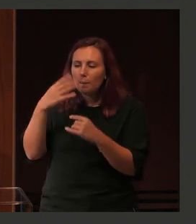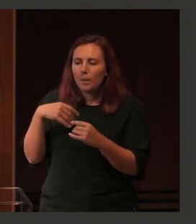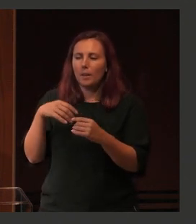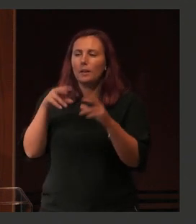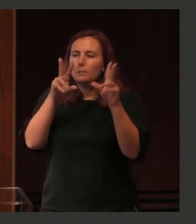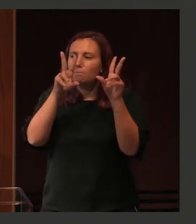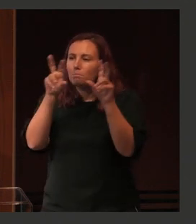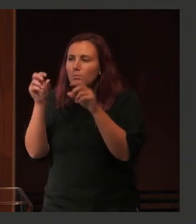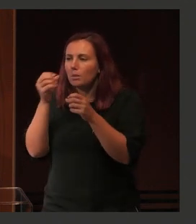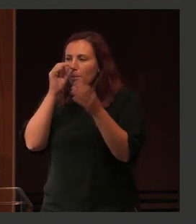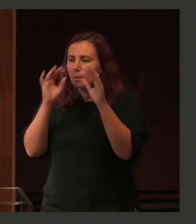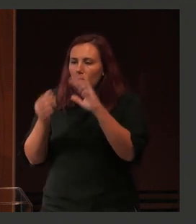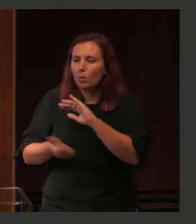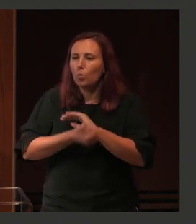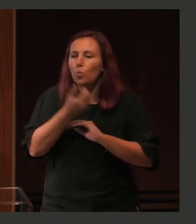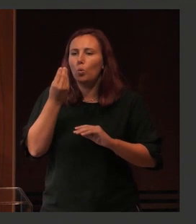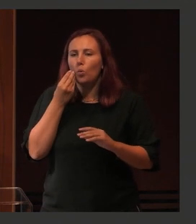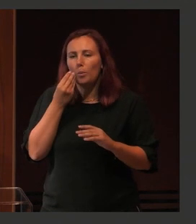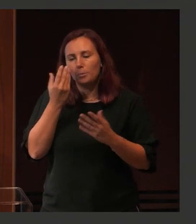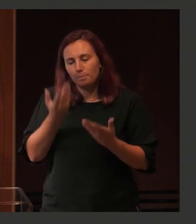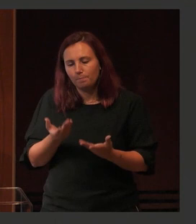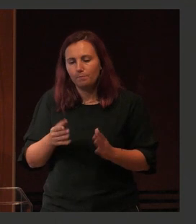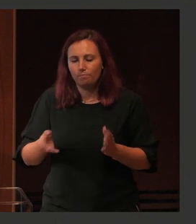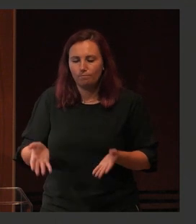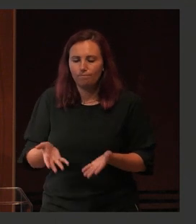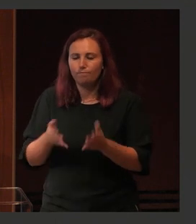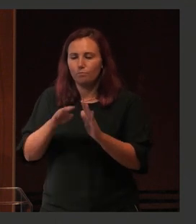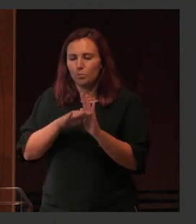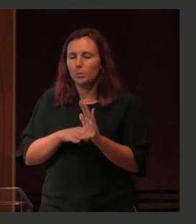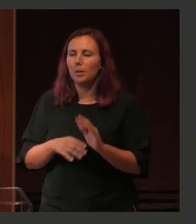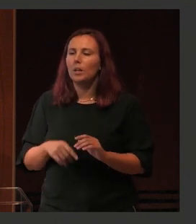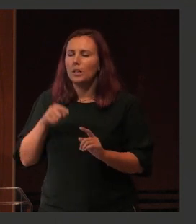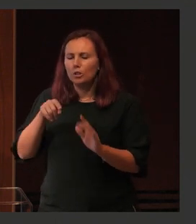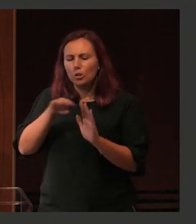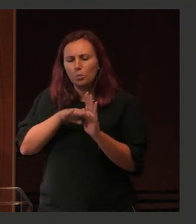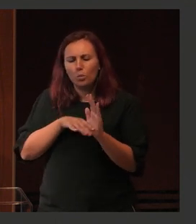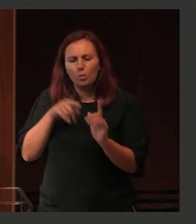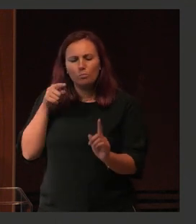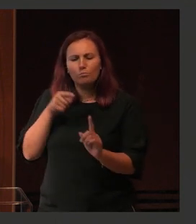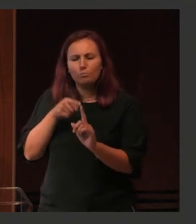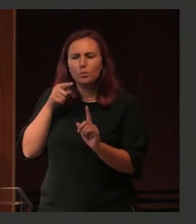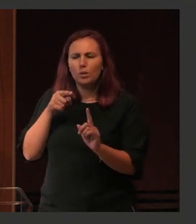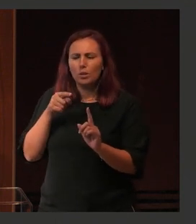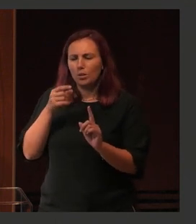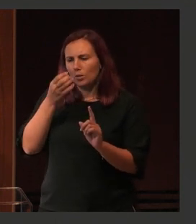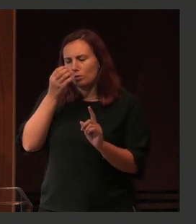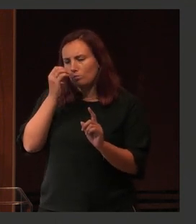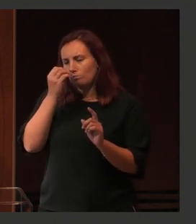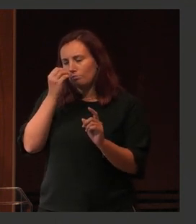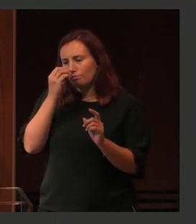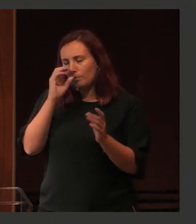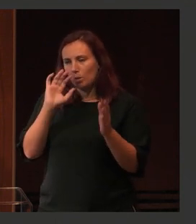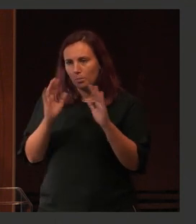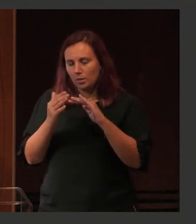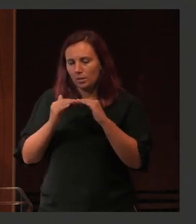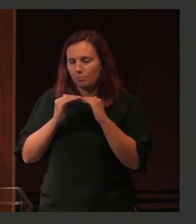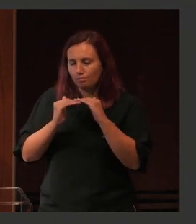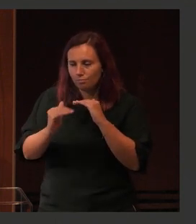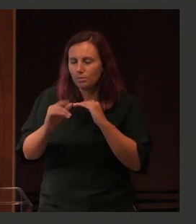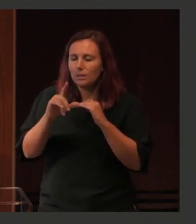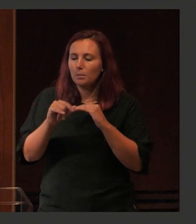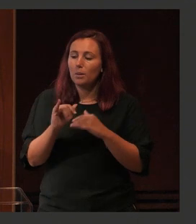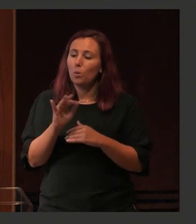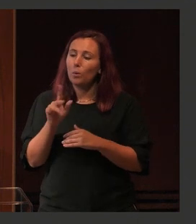and related projects to the Sustainable Development Goals. And IFLA also supports those who want to work with